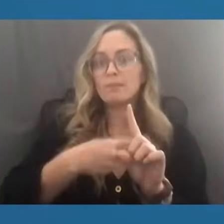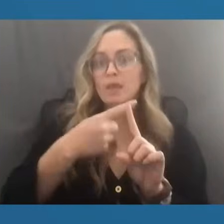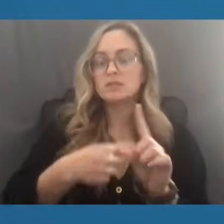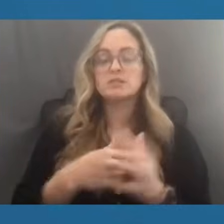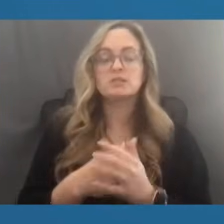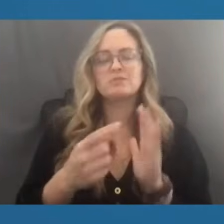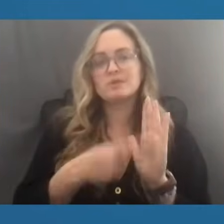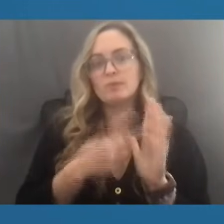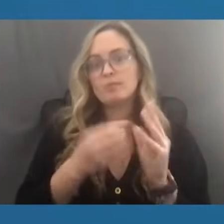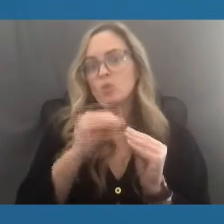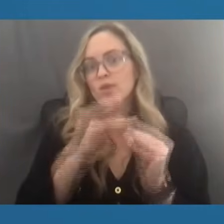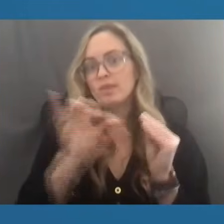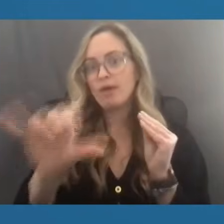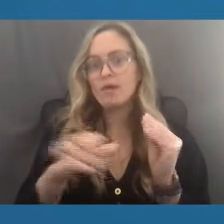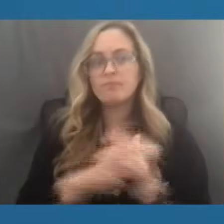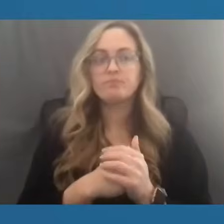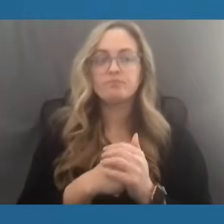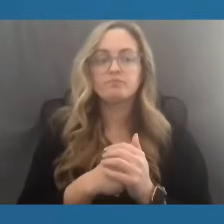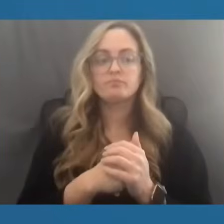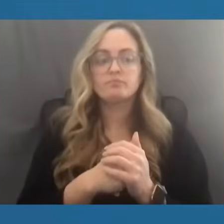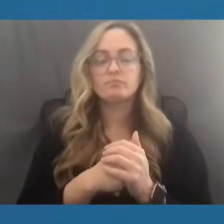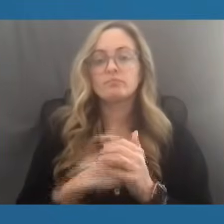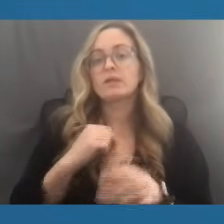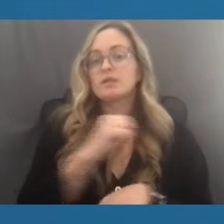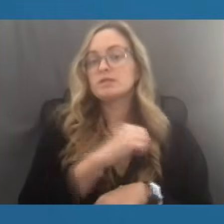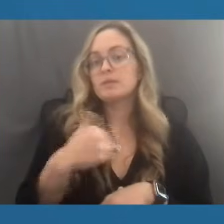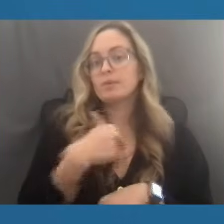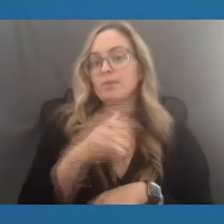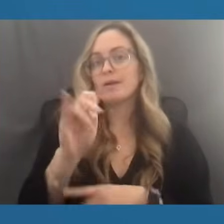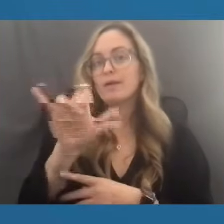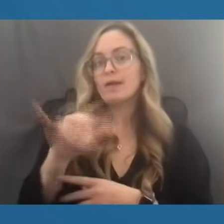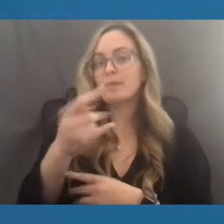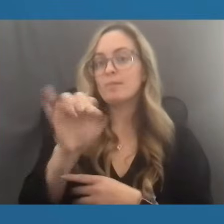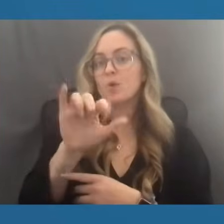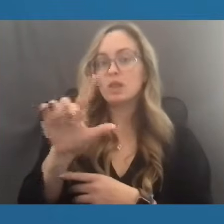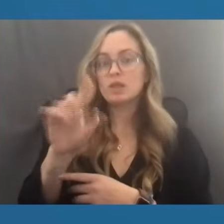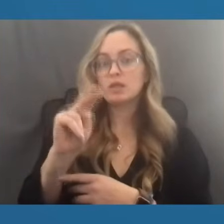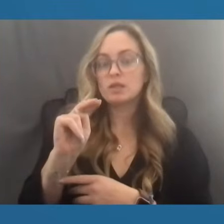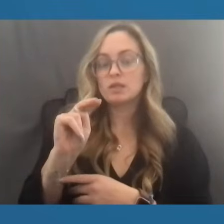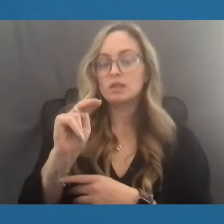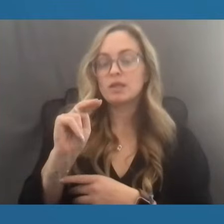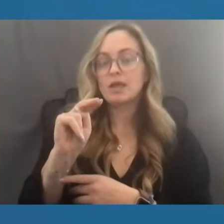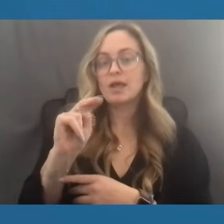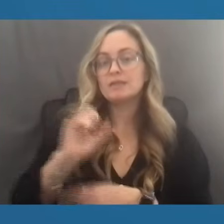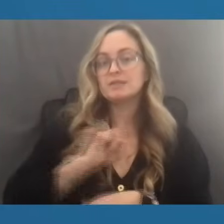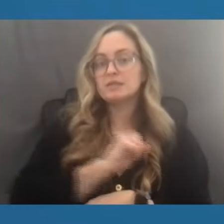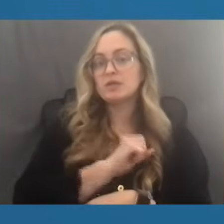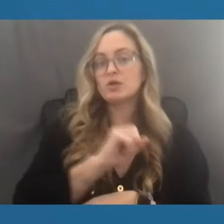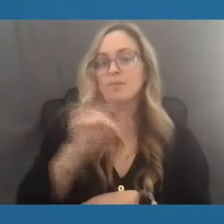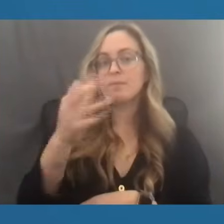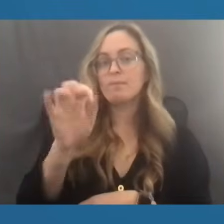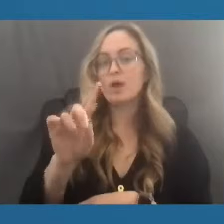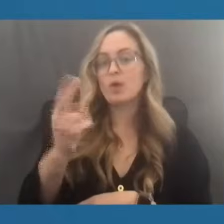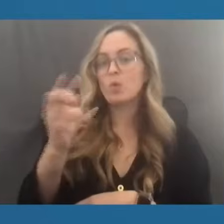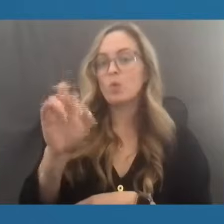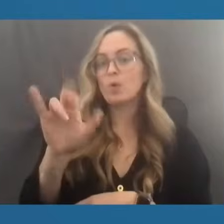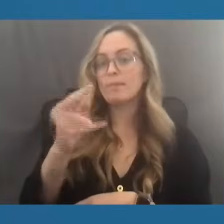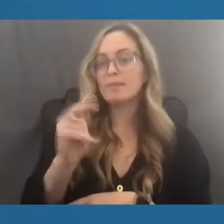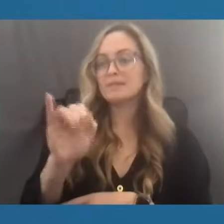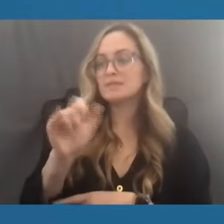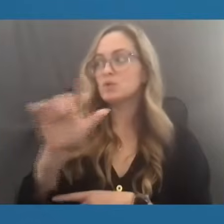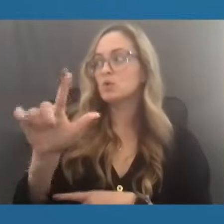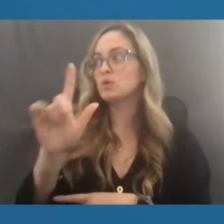sometimes longer. Assembly Member Amy Paulin and Senator Brad Hoylman Siegel. Let's give them a special round of